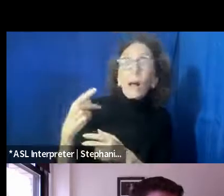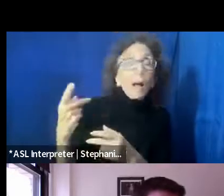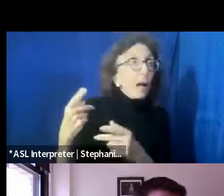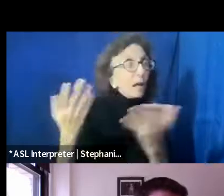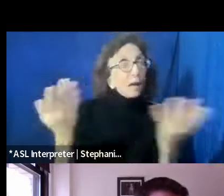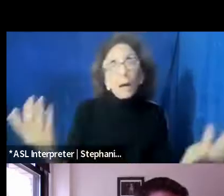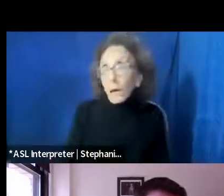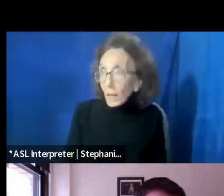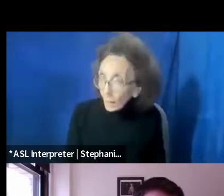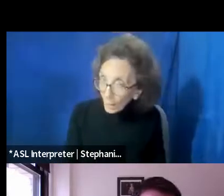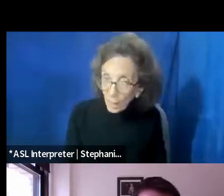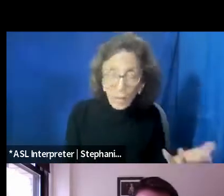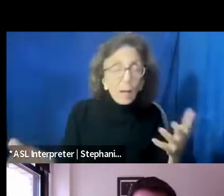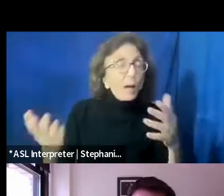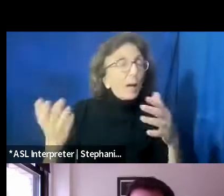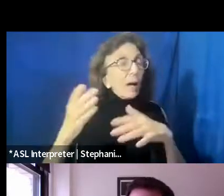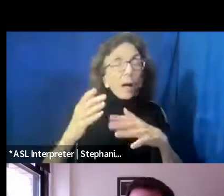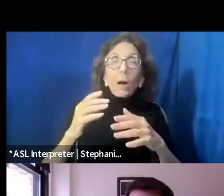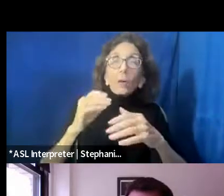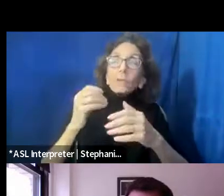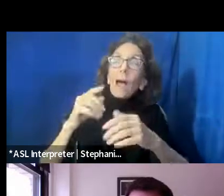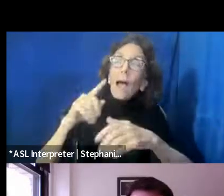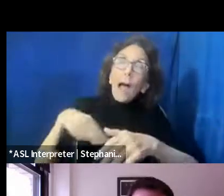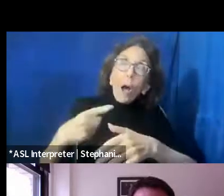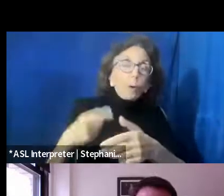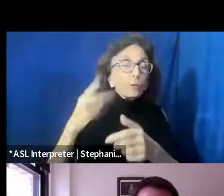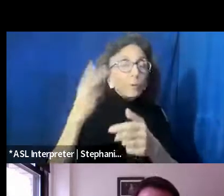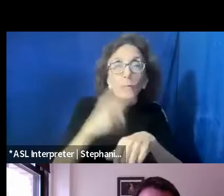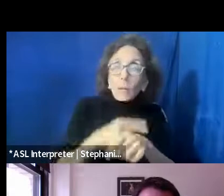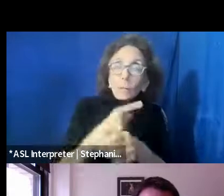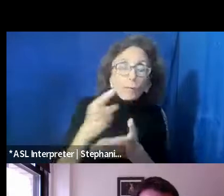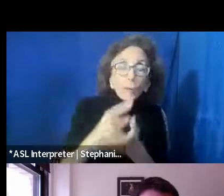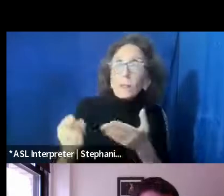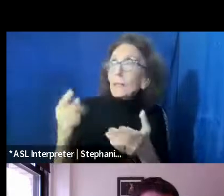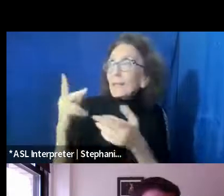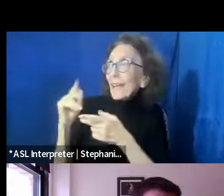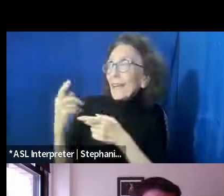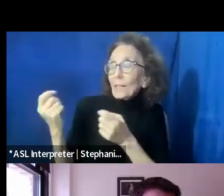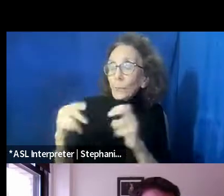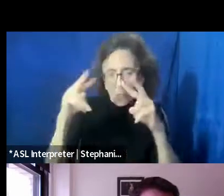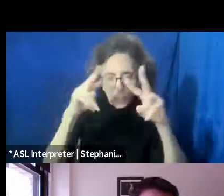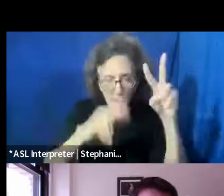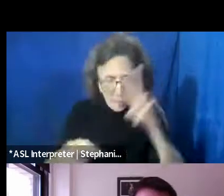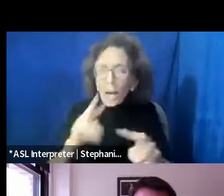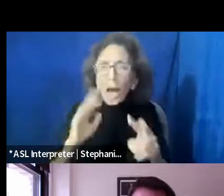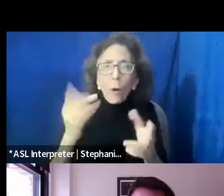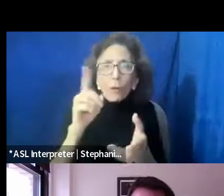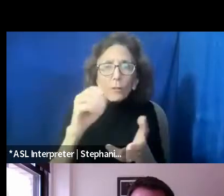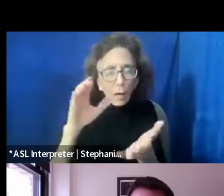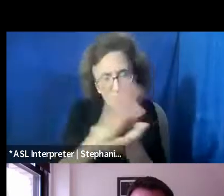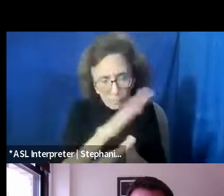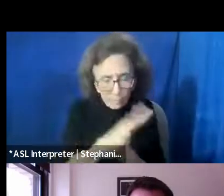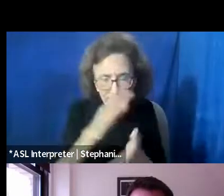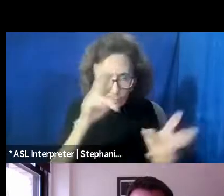a week, had time on the calendar where we just went through that document and